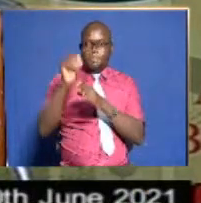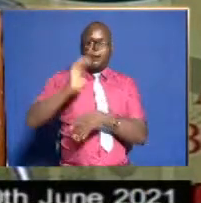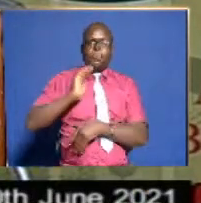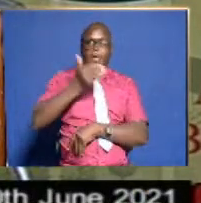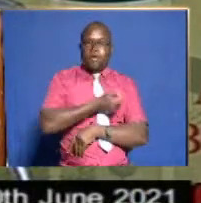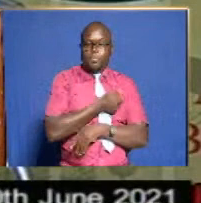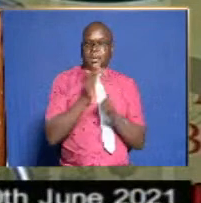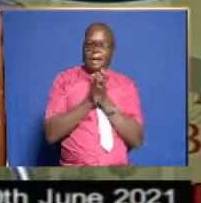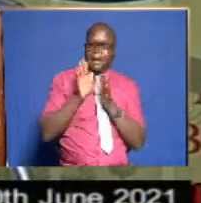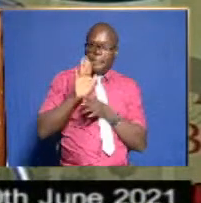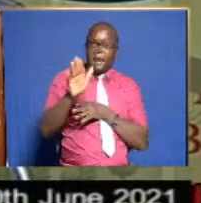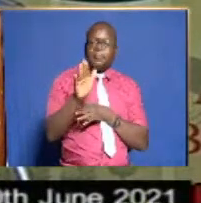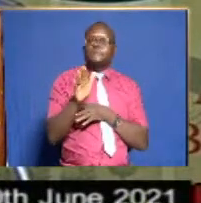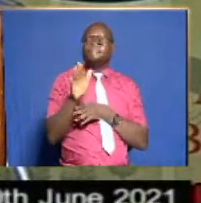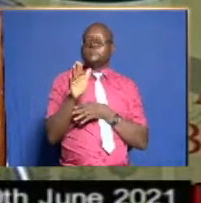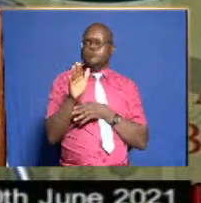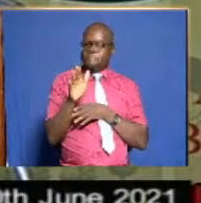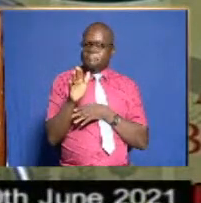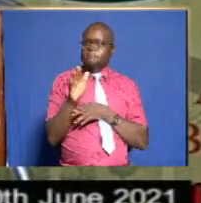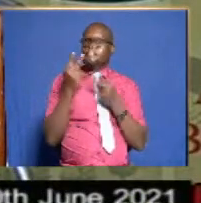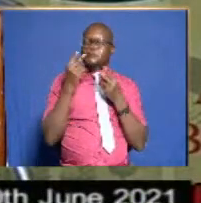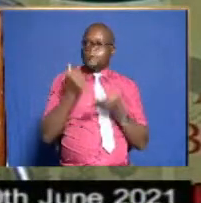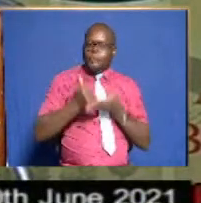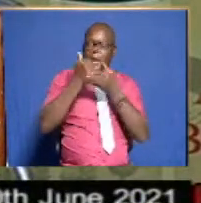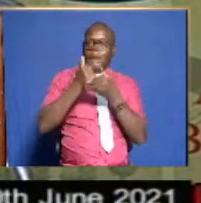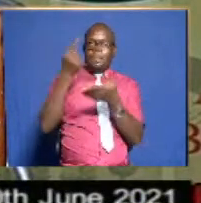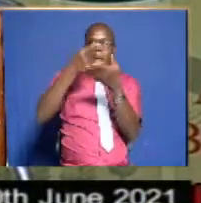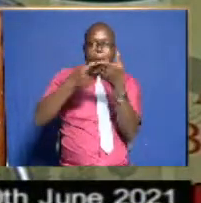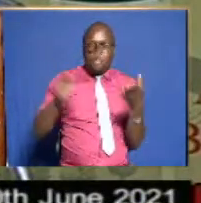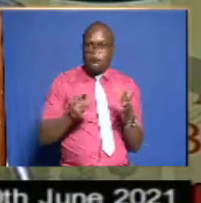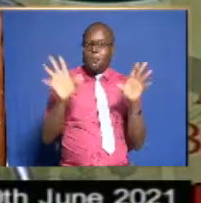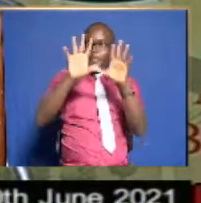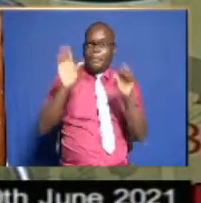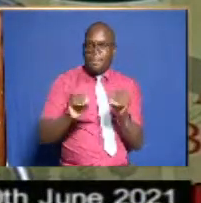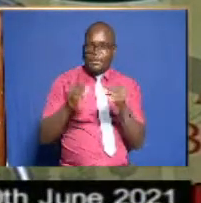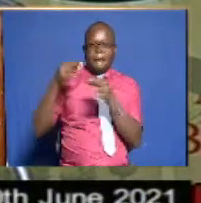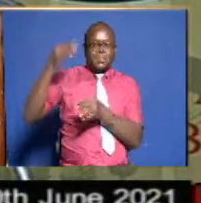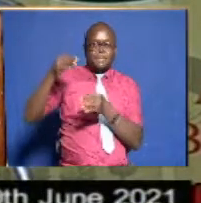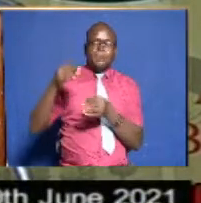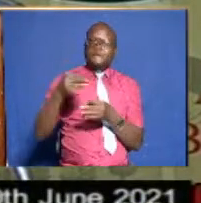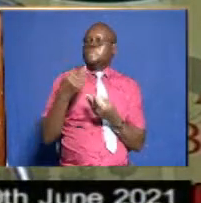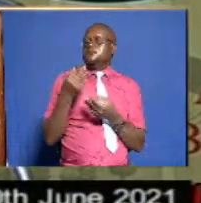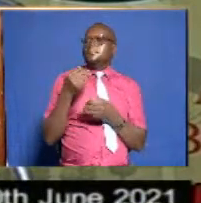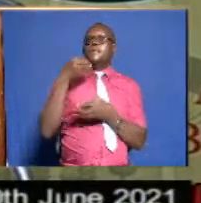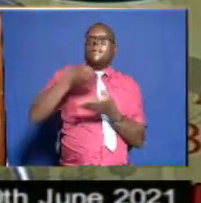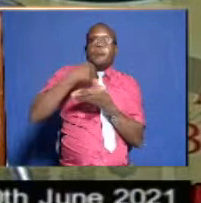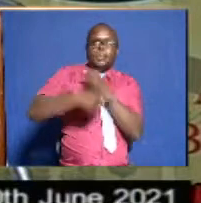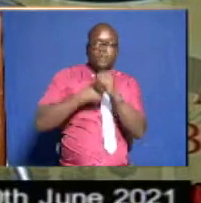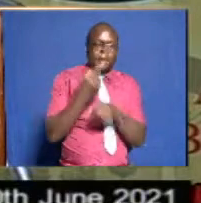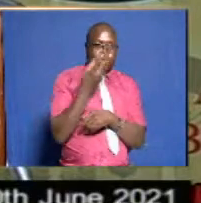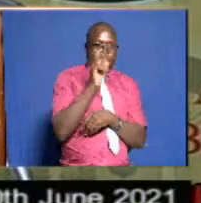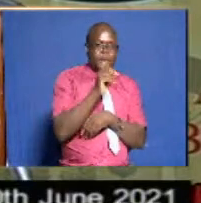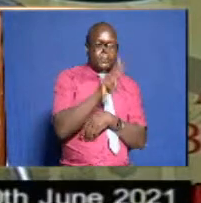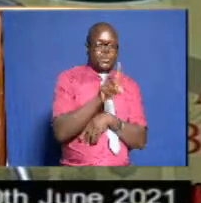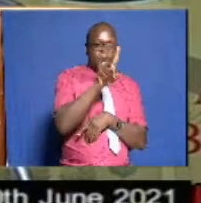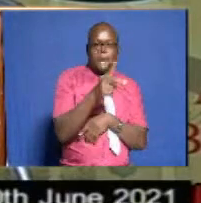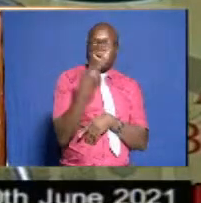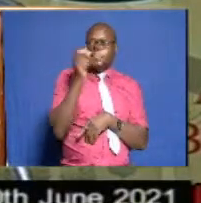and their respective class for overseeing the approval of the budget estimates for the financial 2021-22 and the related